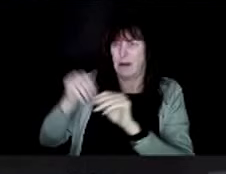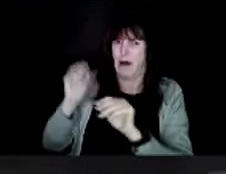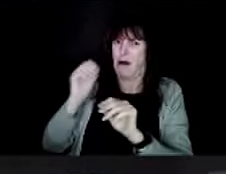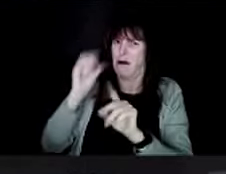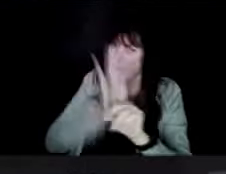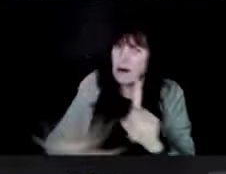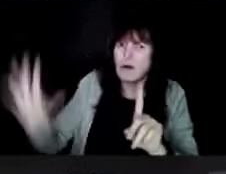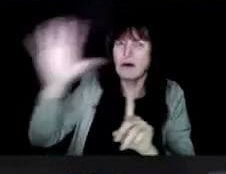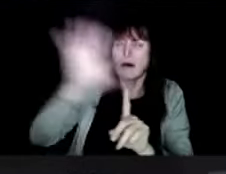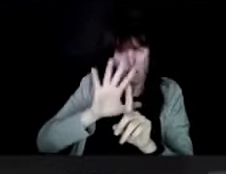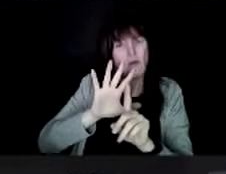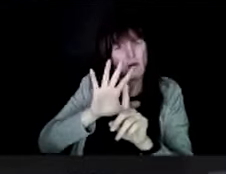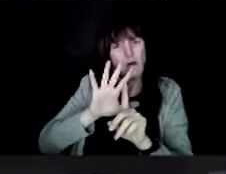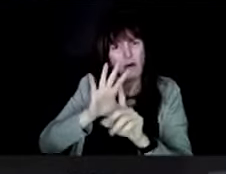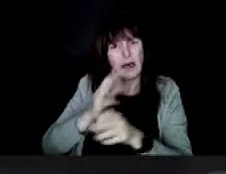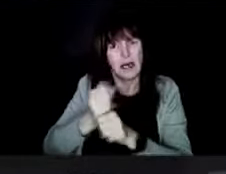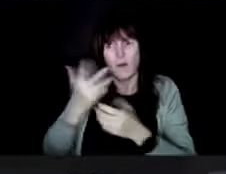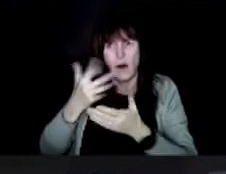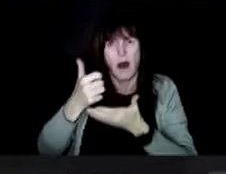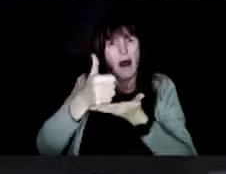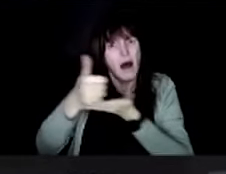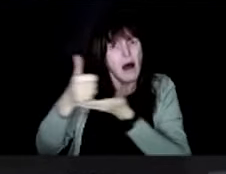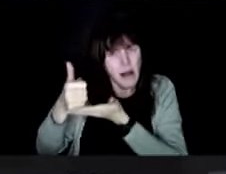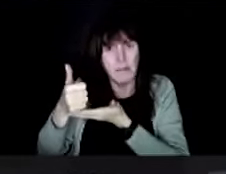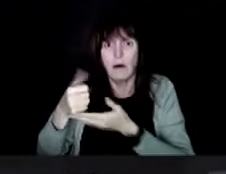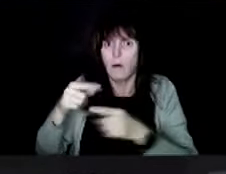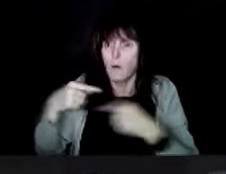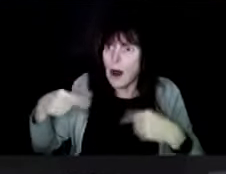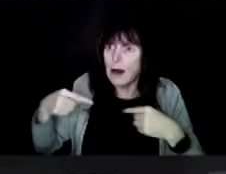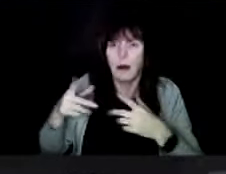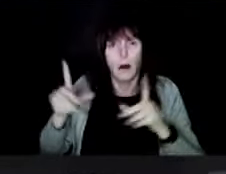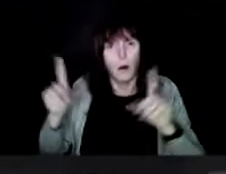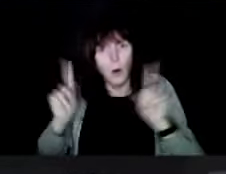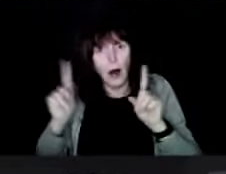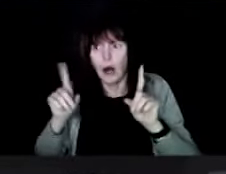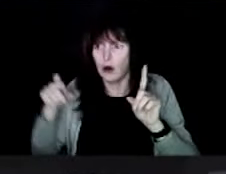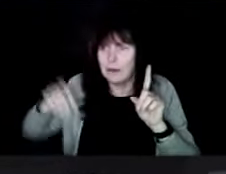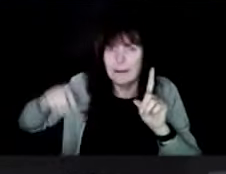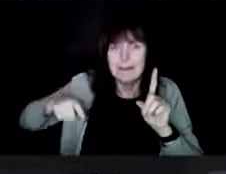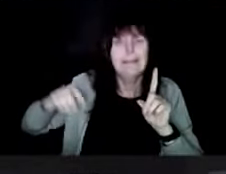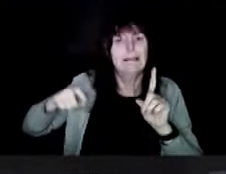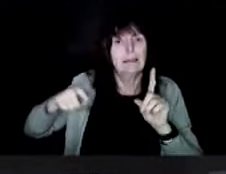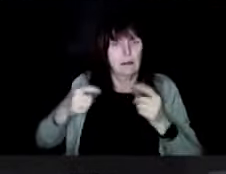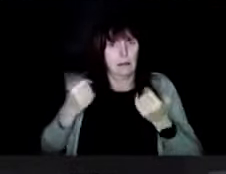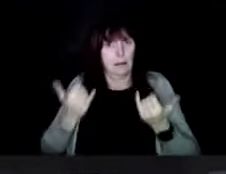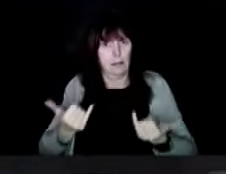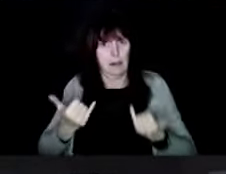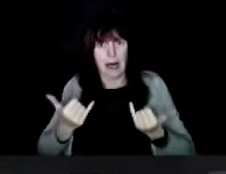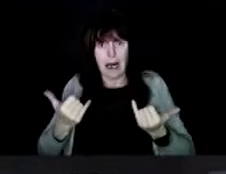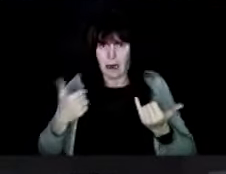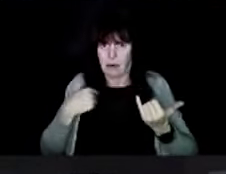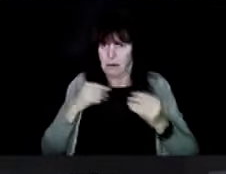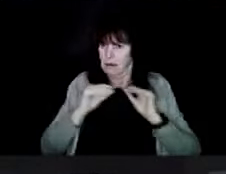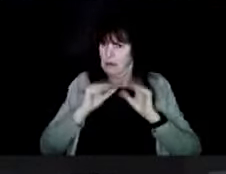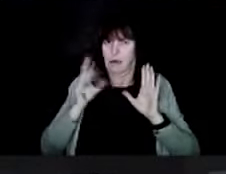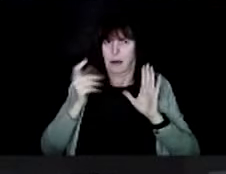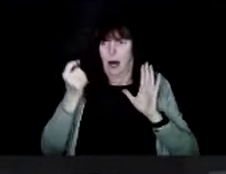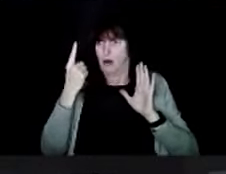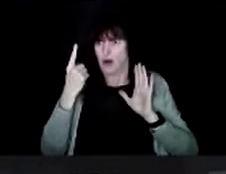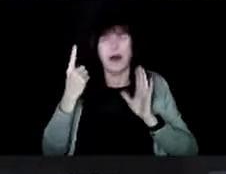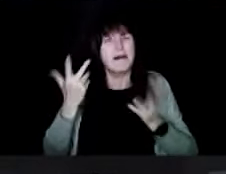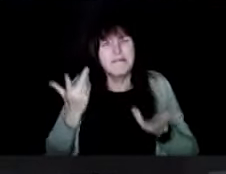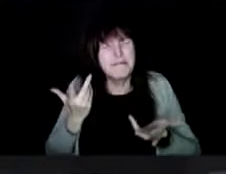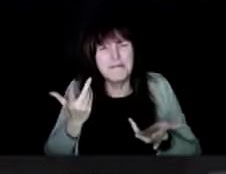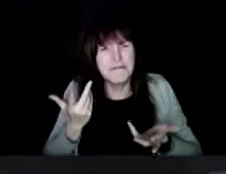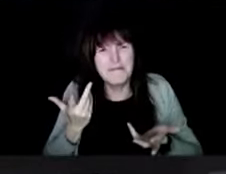We don't have great clarity yet, given that the numbers of people in the health system continue to increase day after